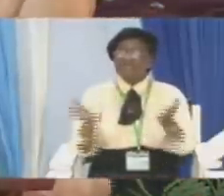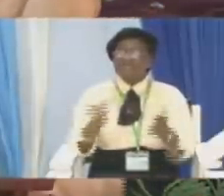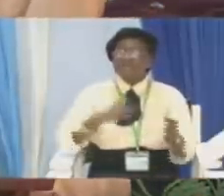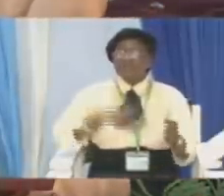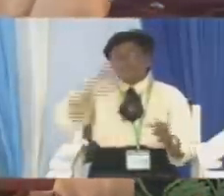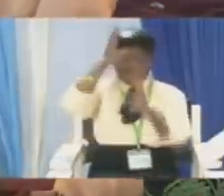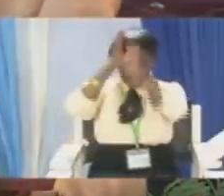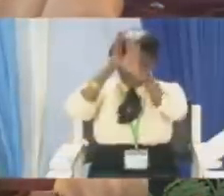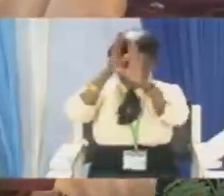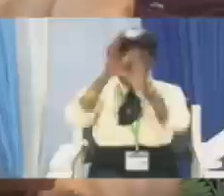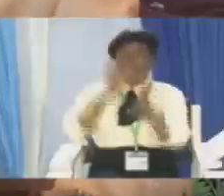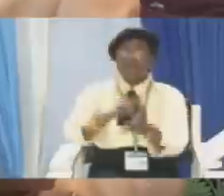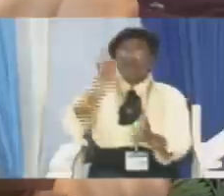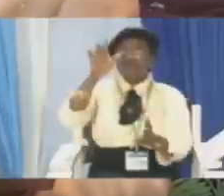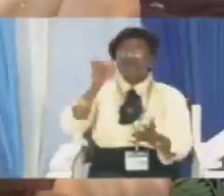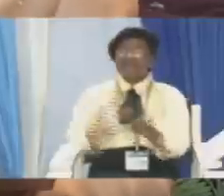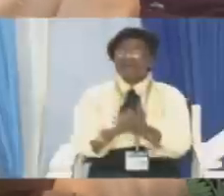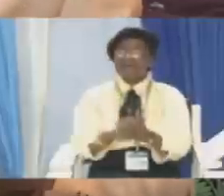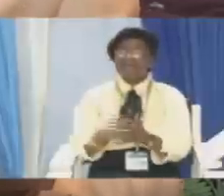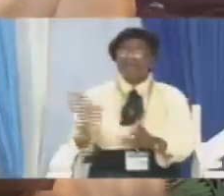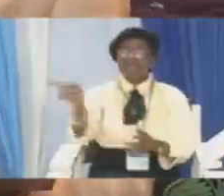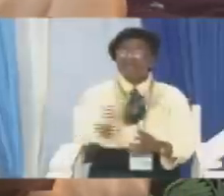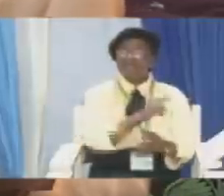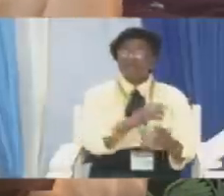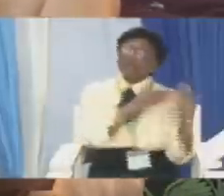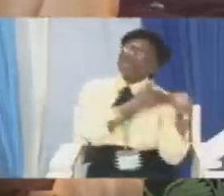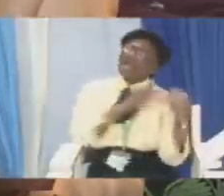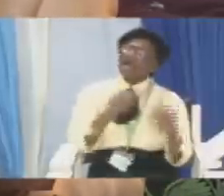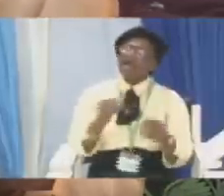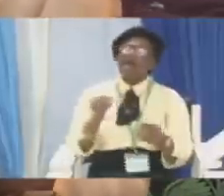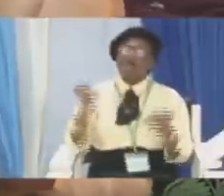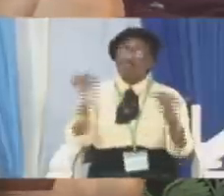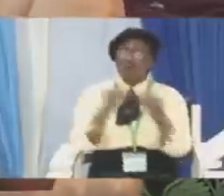glorified, that ye bear much fruit,